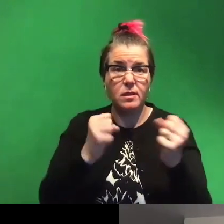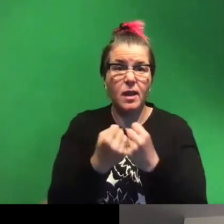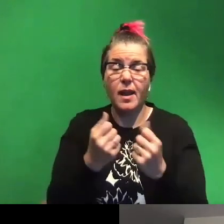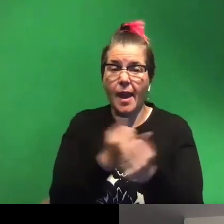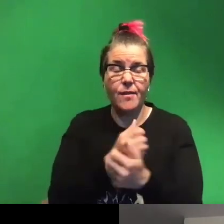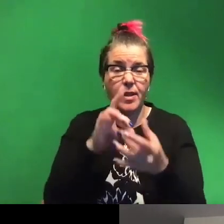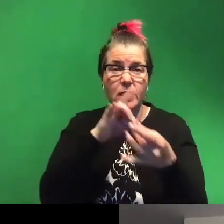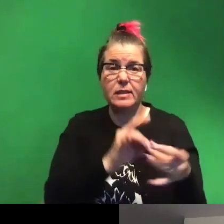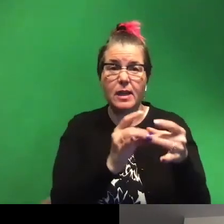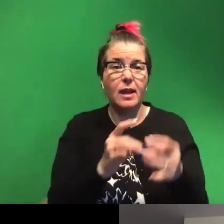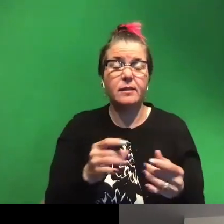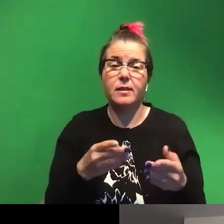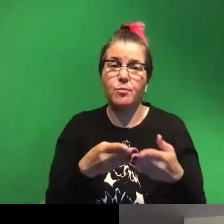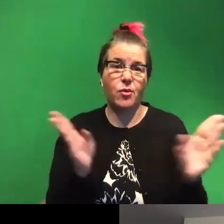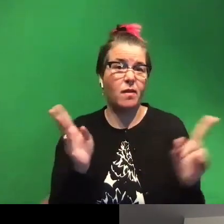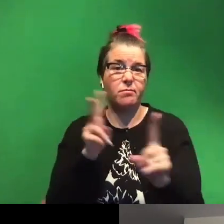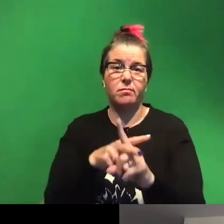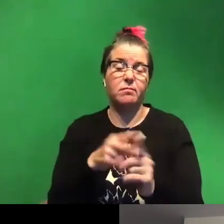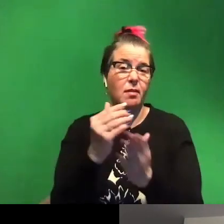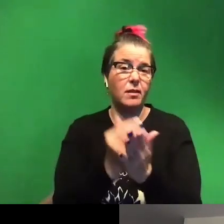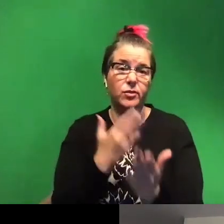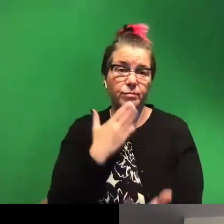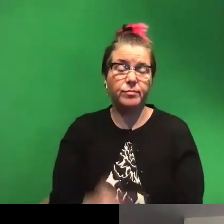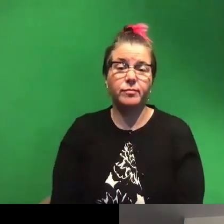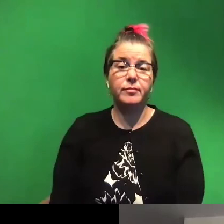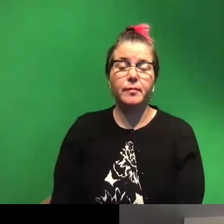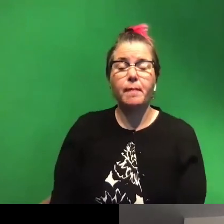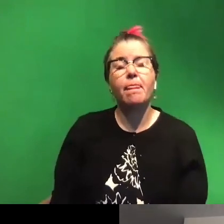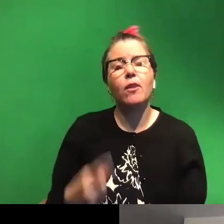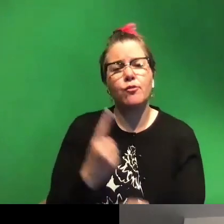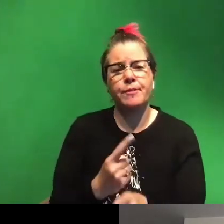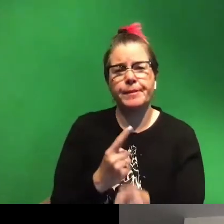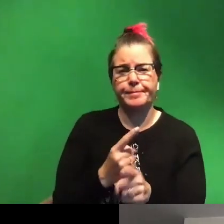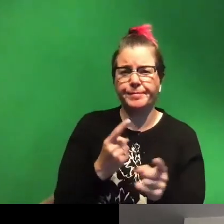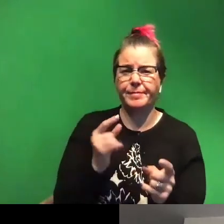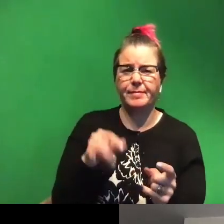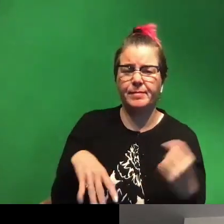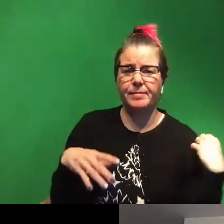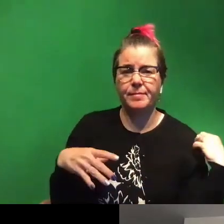a really broadly applicable lesson. Yeah, and that's why like